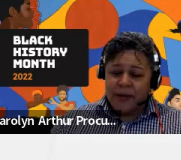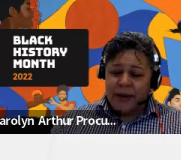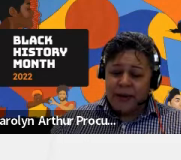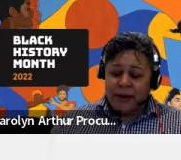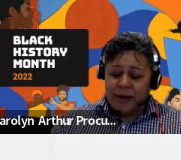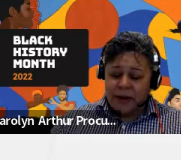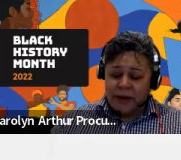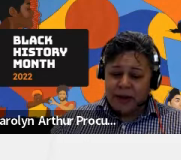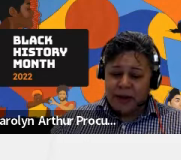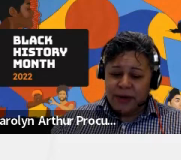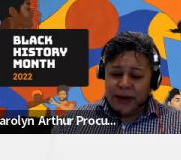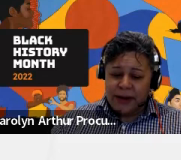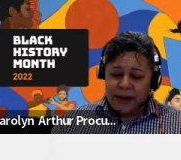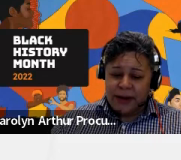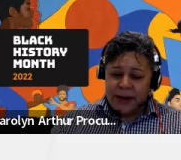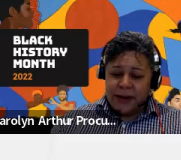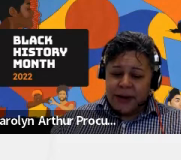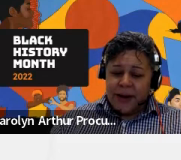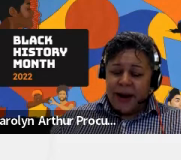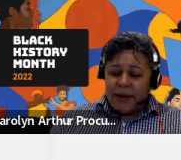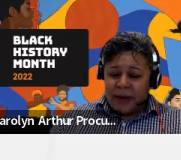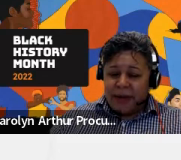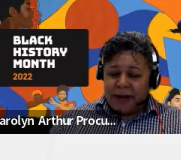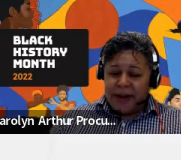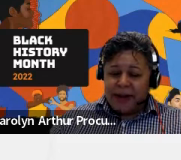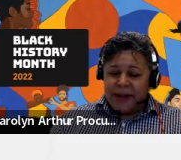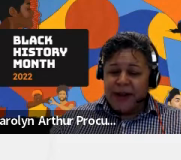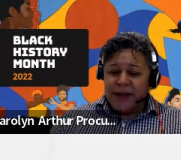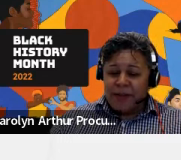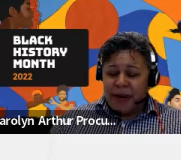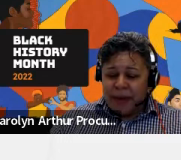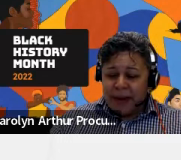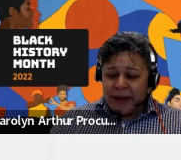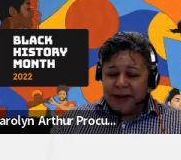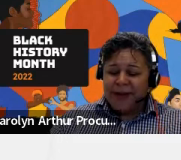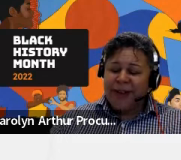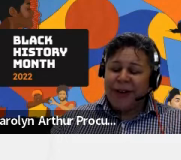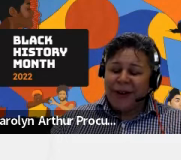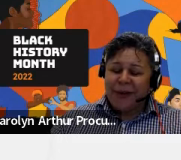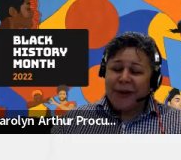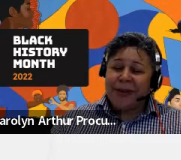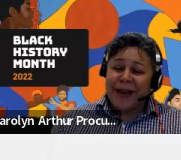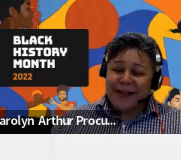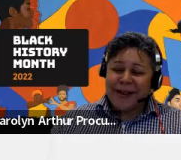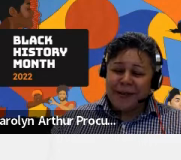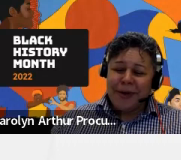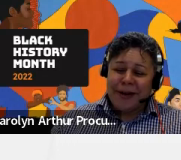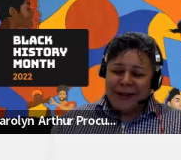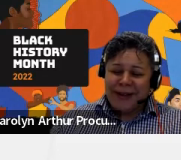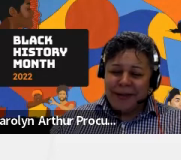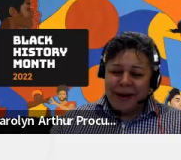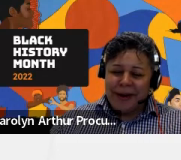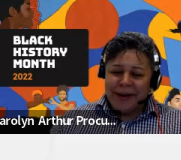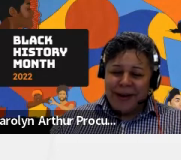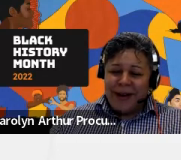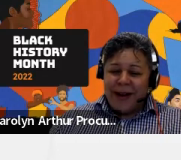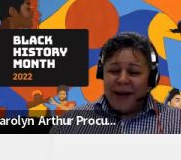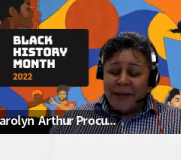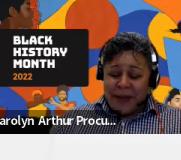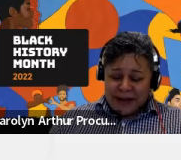that a little bit in the Q&A. But the main thing is there, PBN, you'll hear about, that's the number you need to get